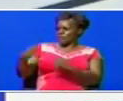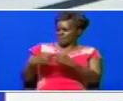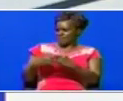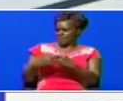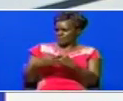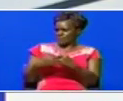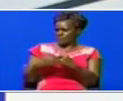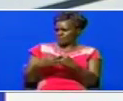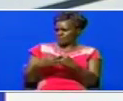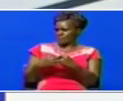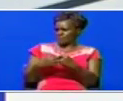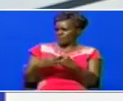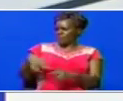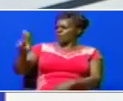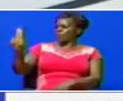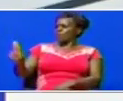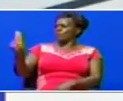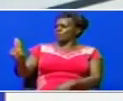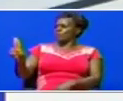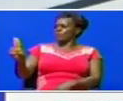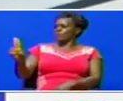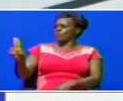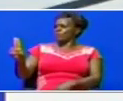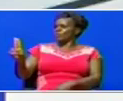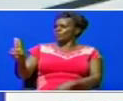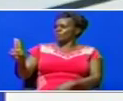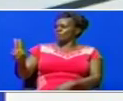0.19%. Uhuru Kenyatta,